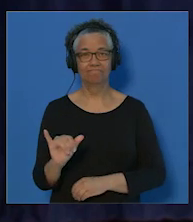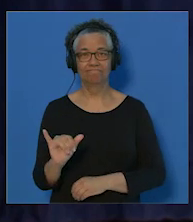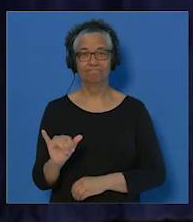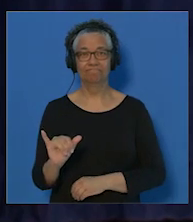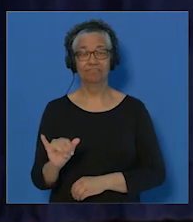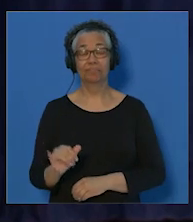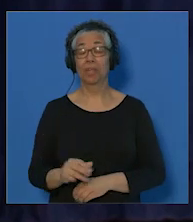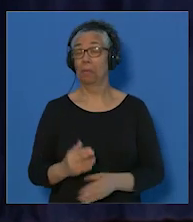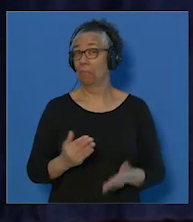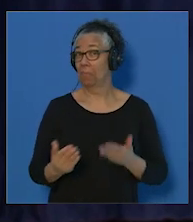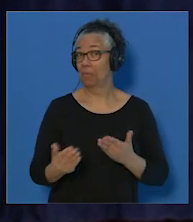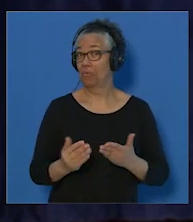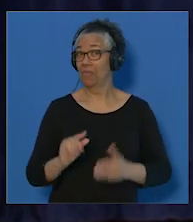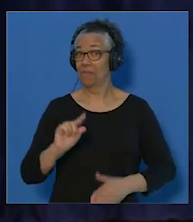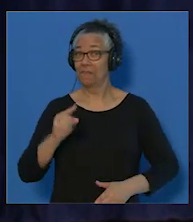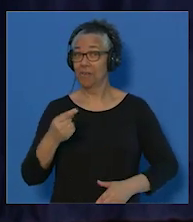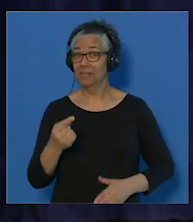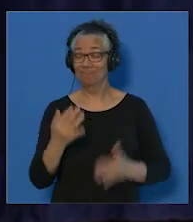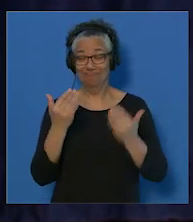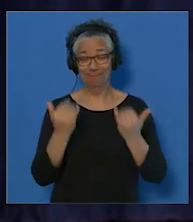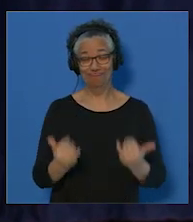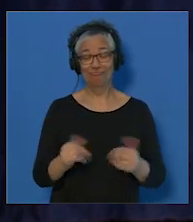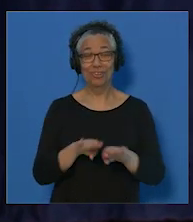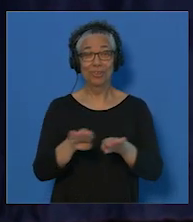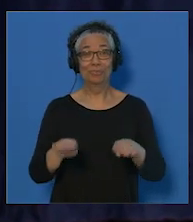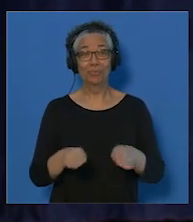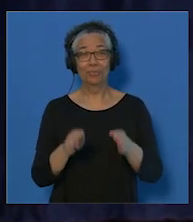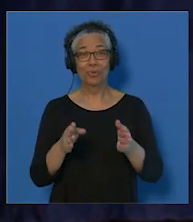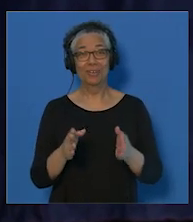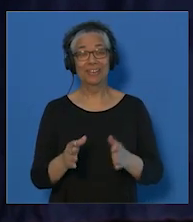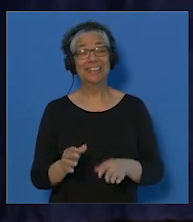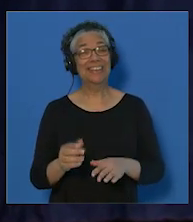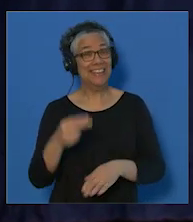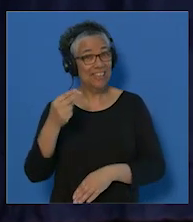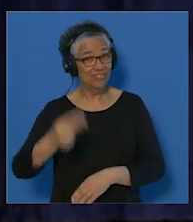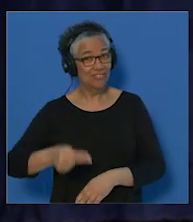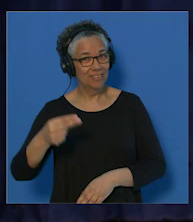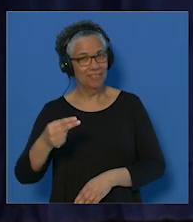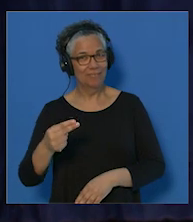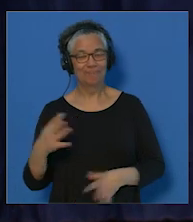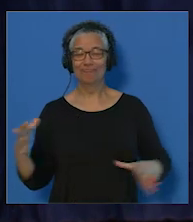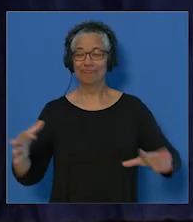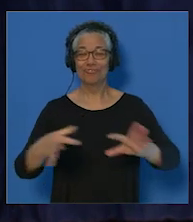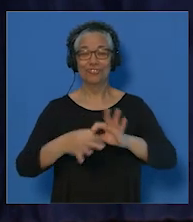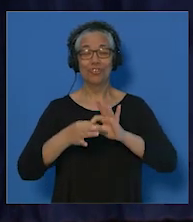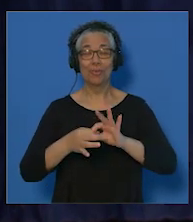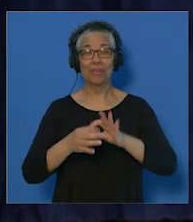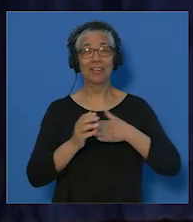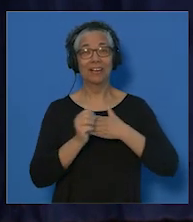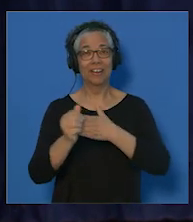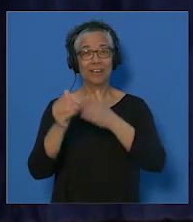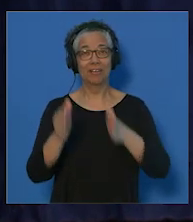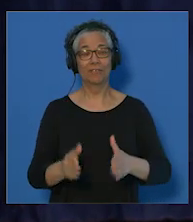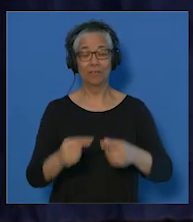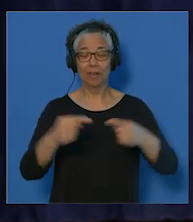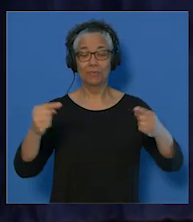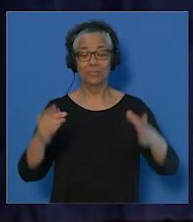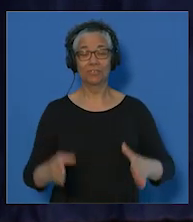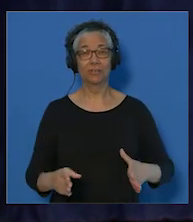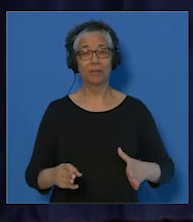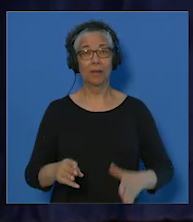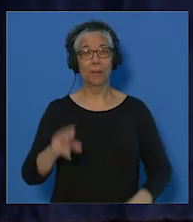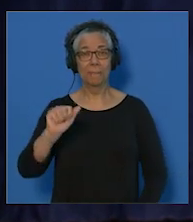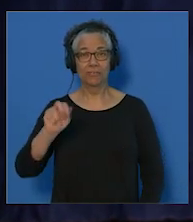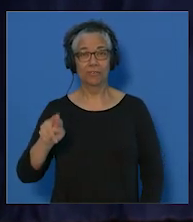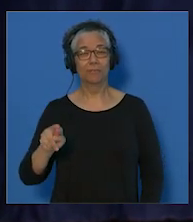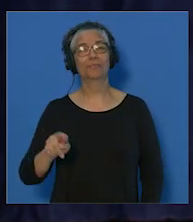a first in modern Bermuda history, I'm joined at an official government press conference by the Leader of the Opposition, Mr. Craig Cannonier,